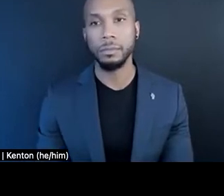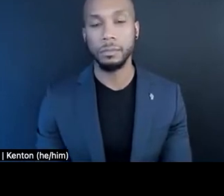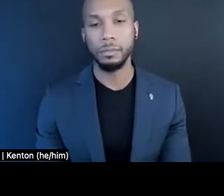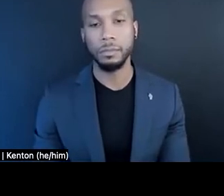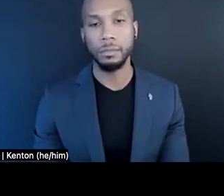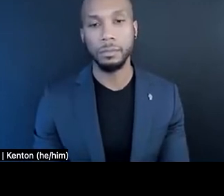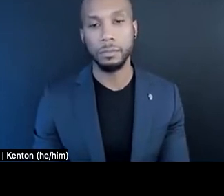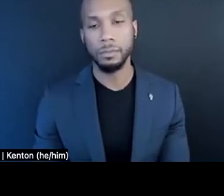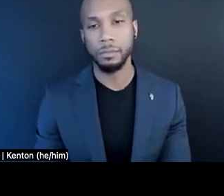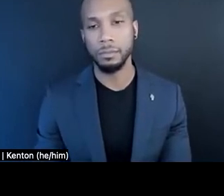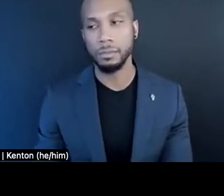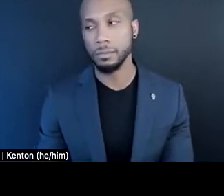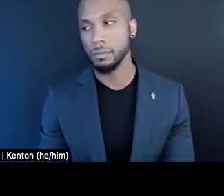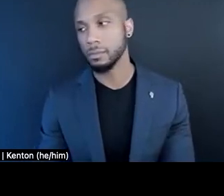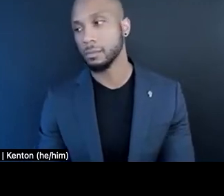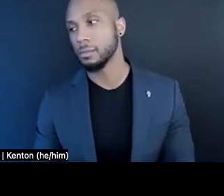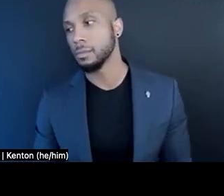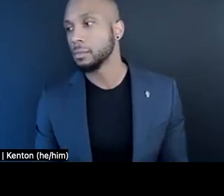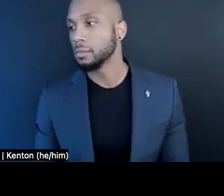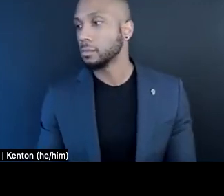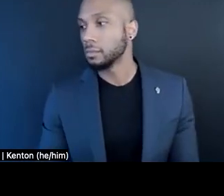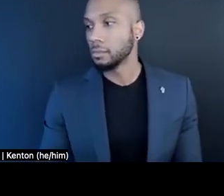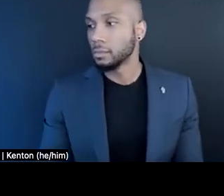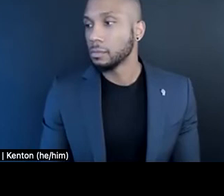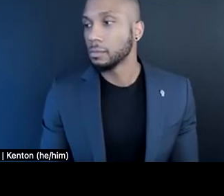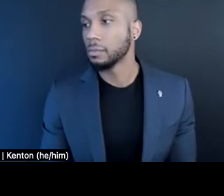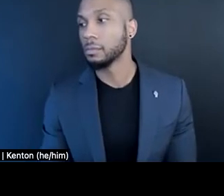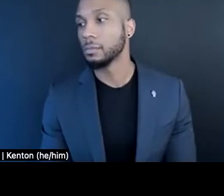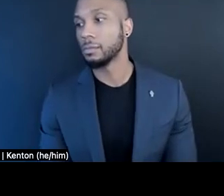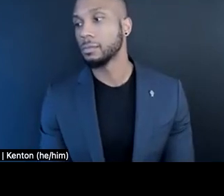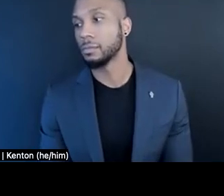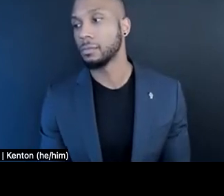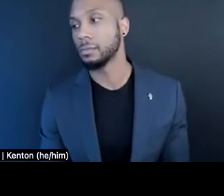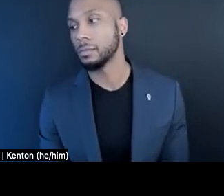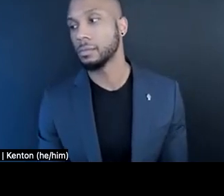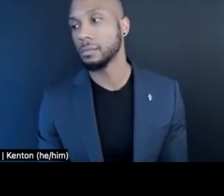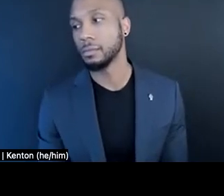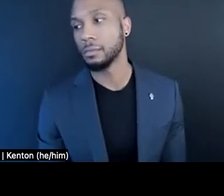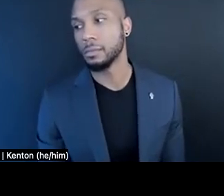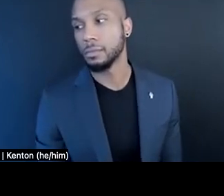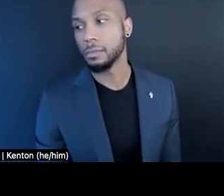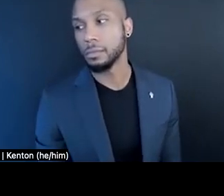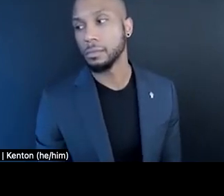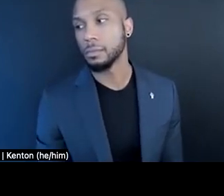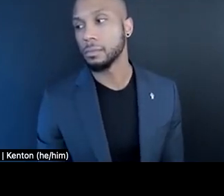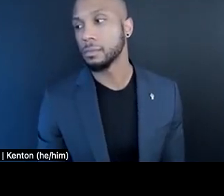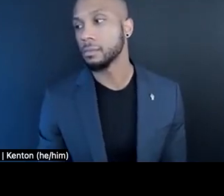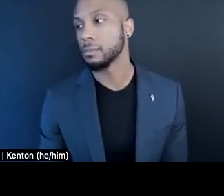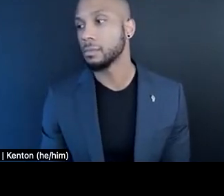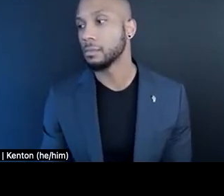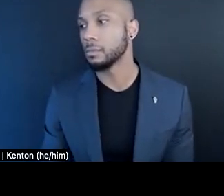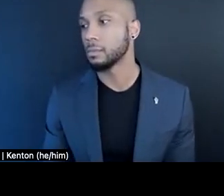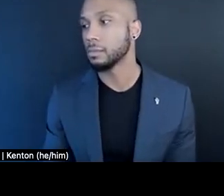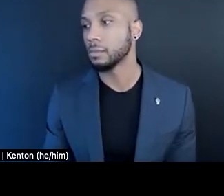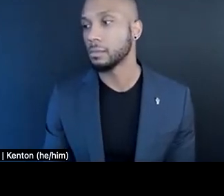I also did not feel represented in film. It was actually the opposite, that I